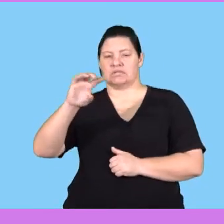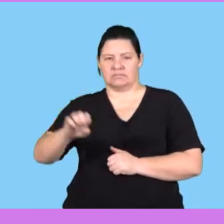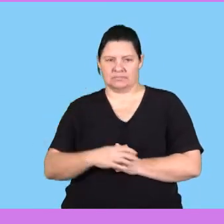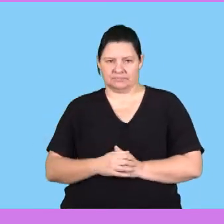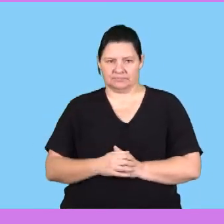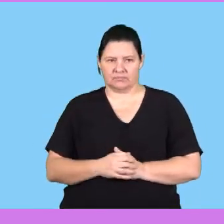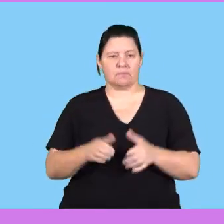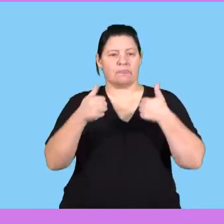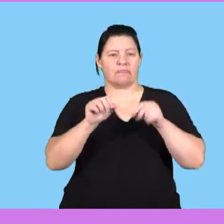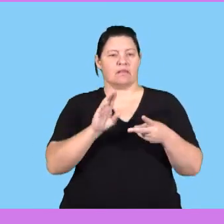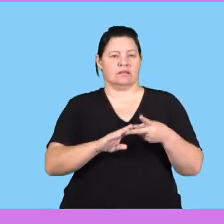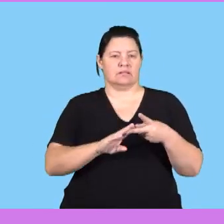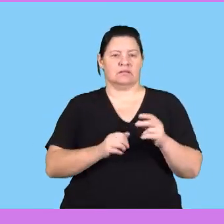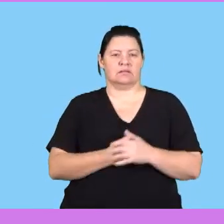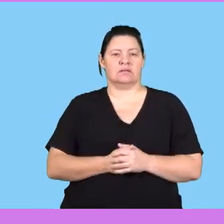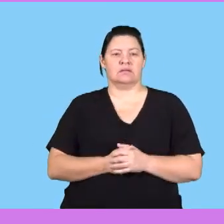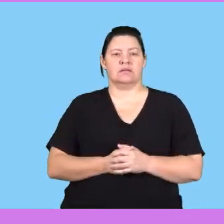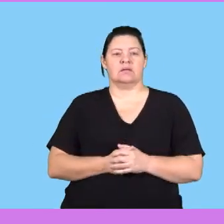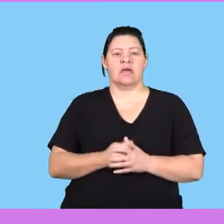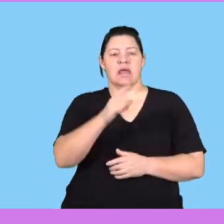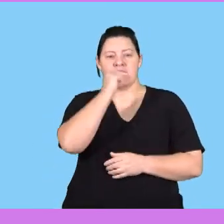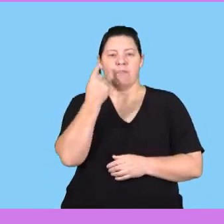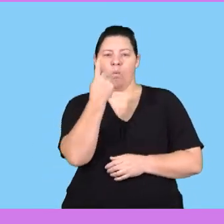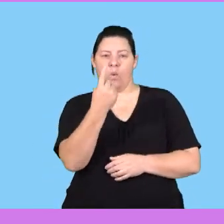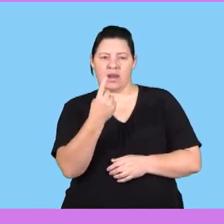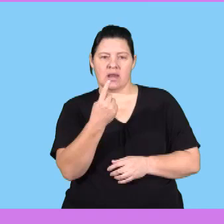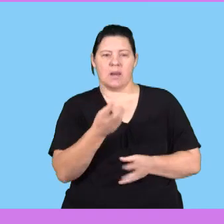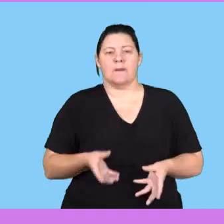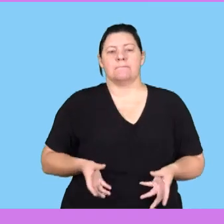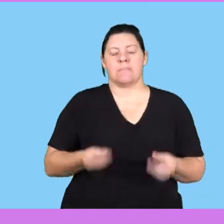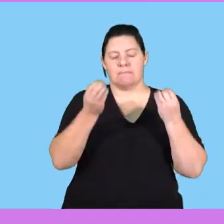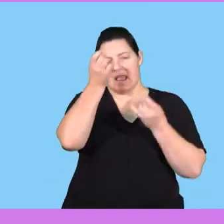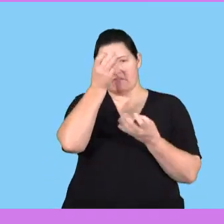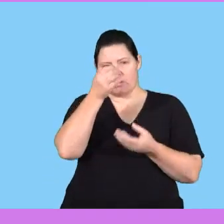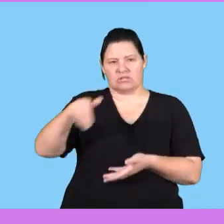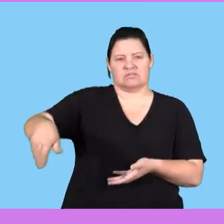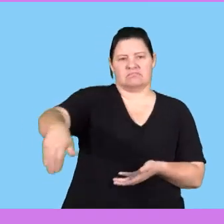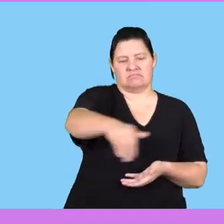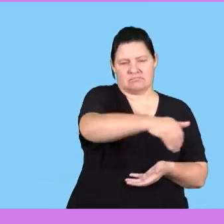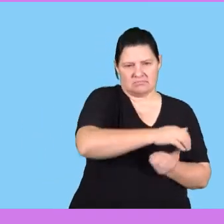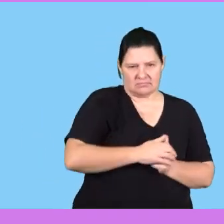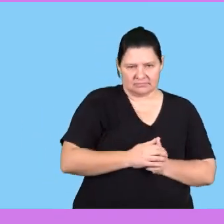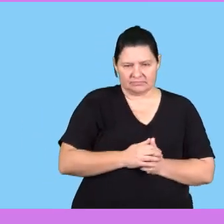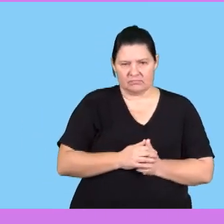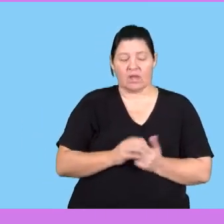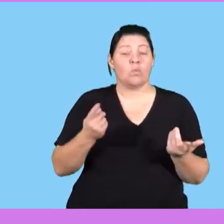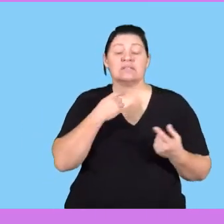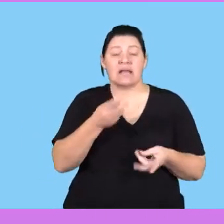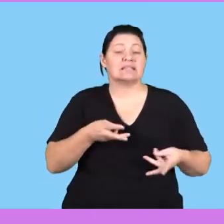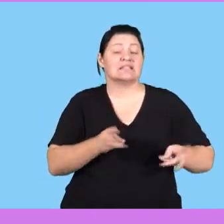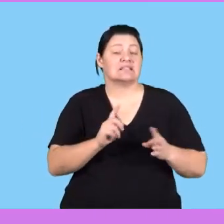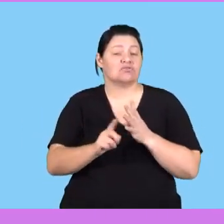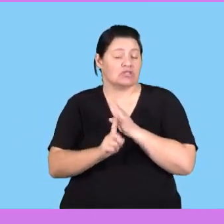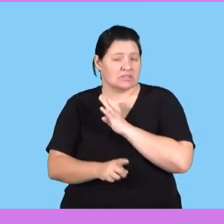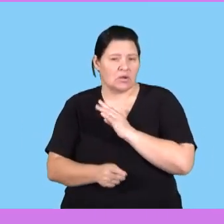is our mode, right? Moving on now to the next one, it says, name one method of collecting data. Remember, we said the methods of